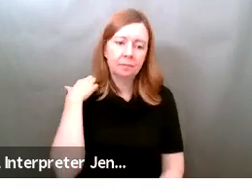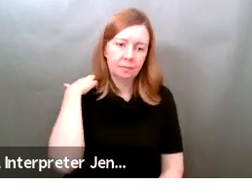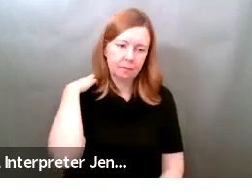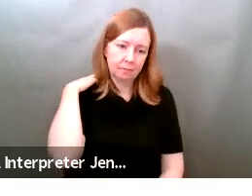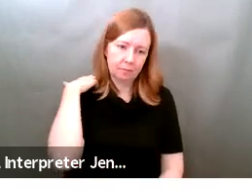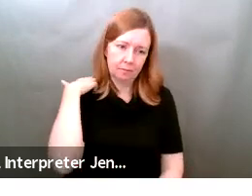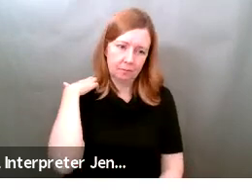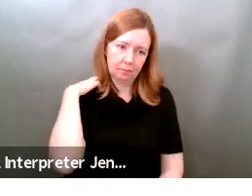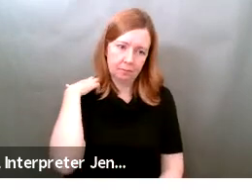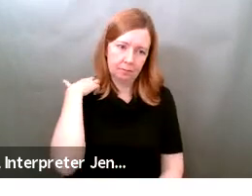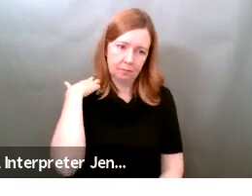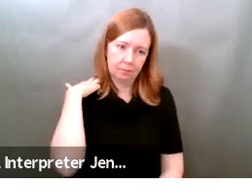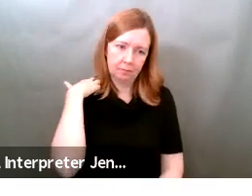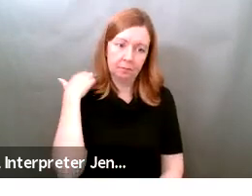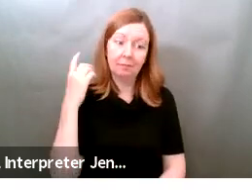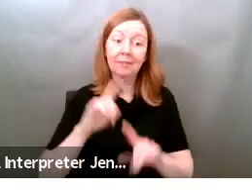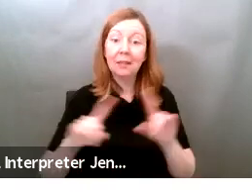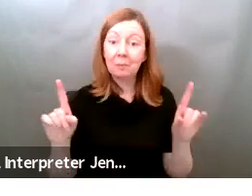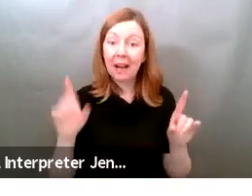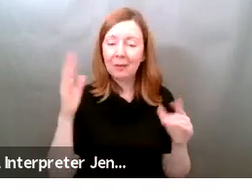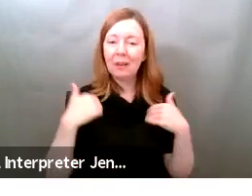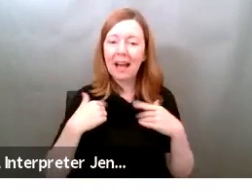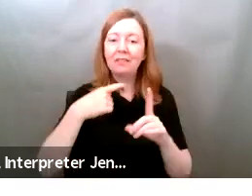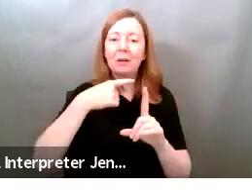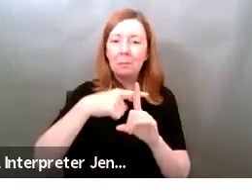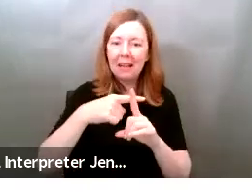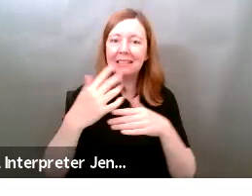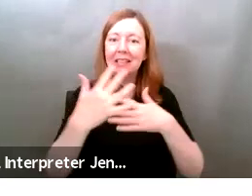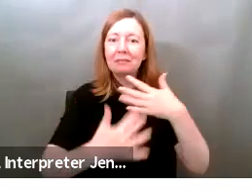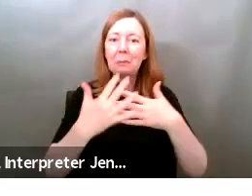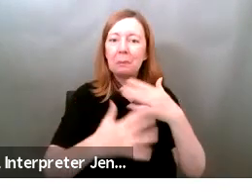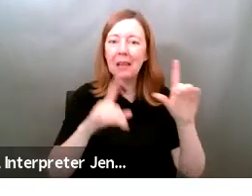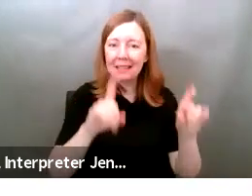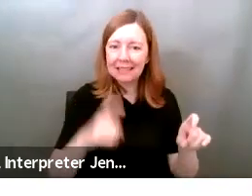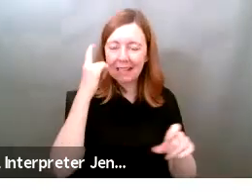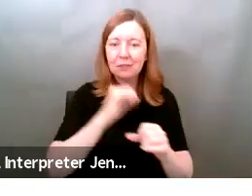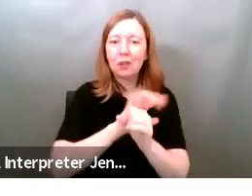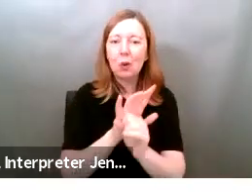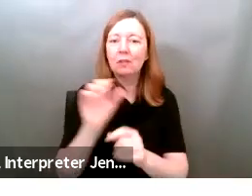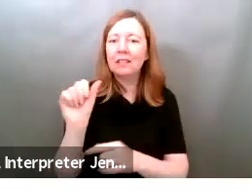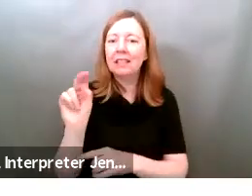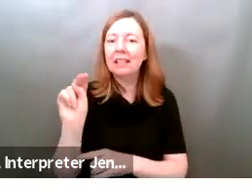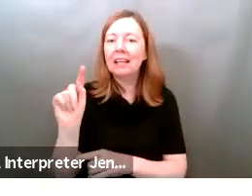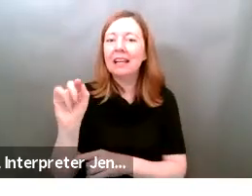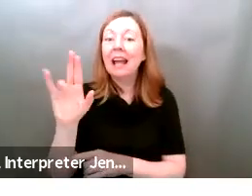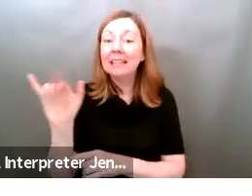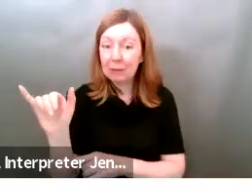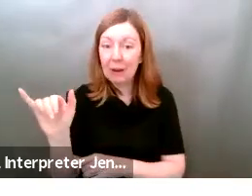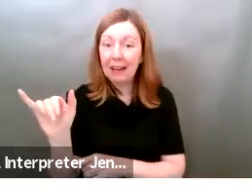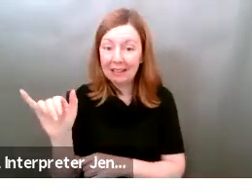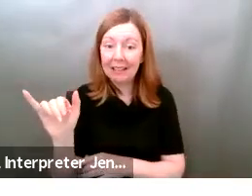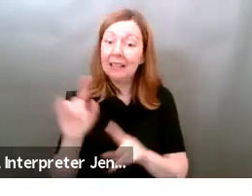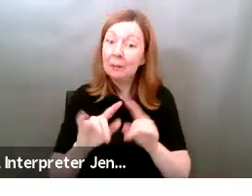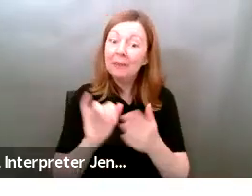that is interesting to know is you will have a positive blood test for COVID antibodies. And that's actually a